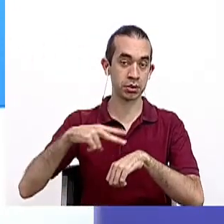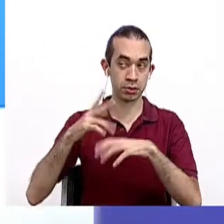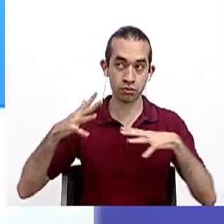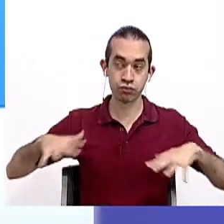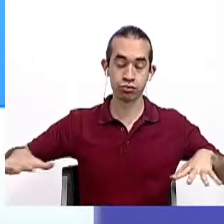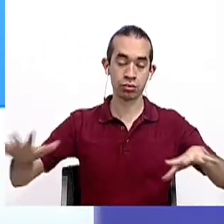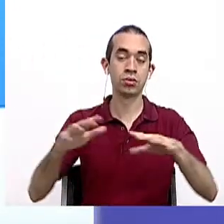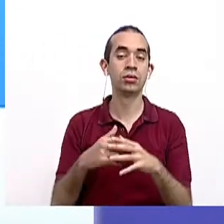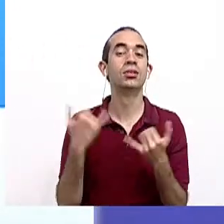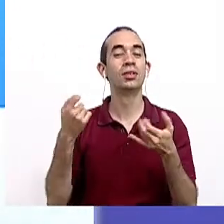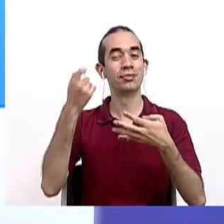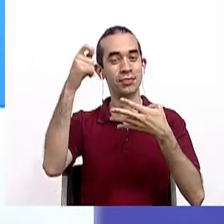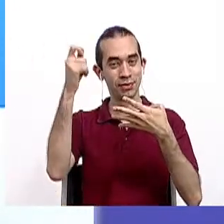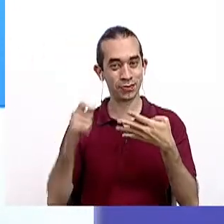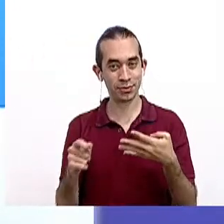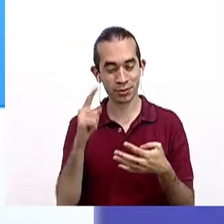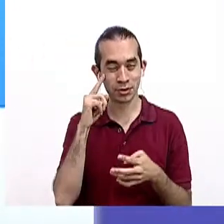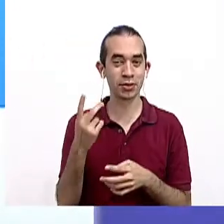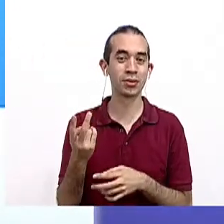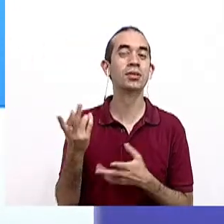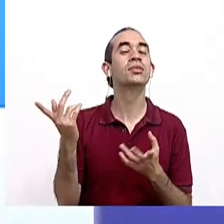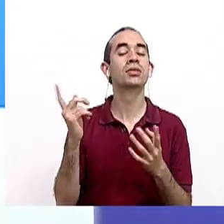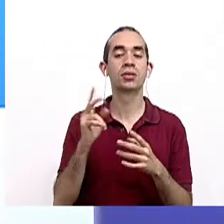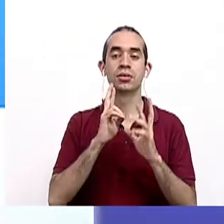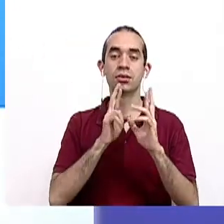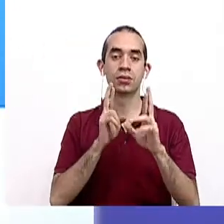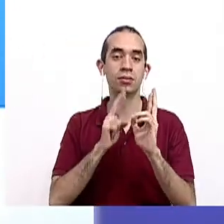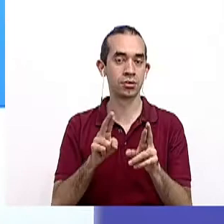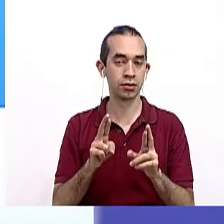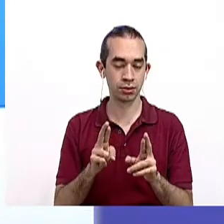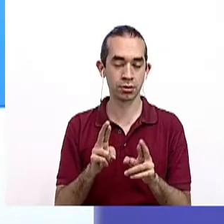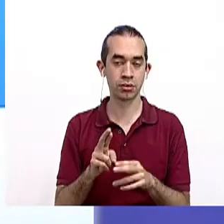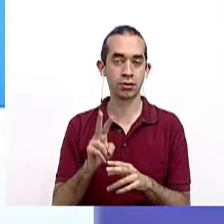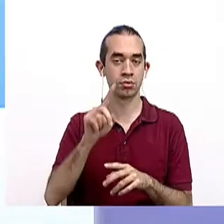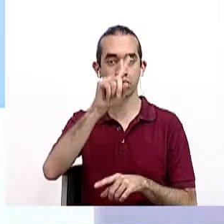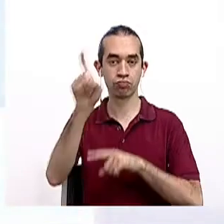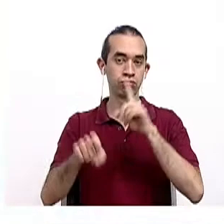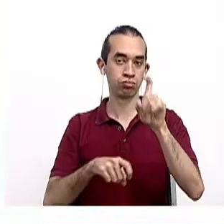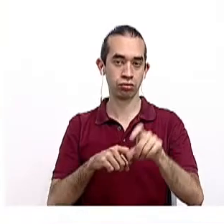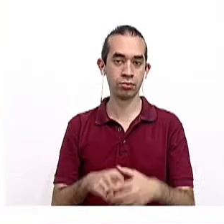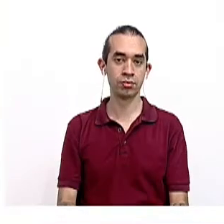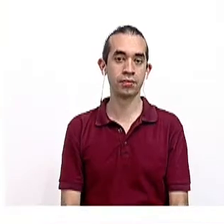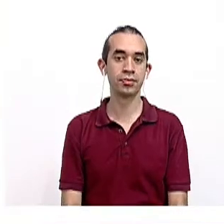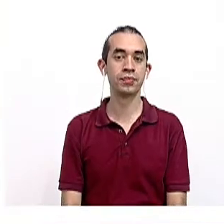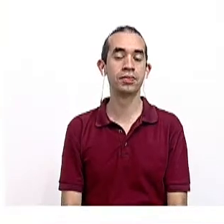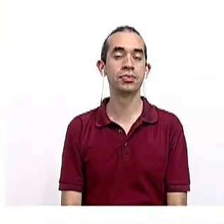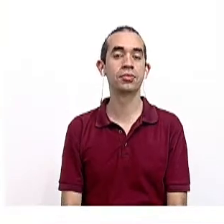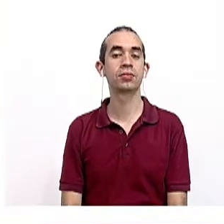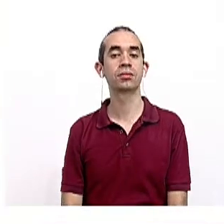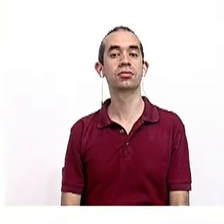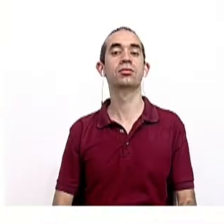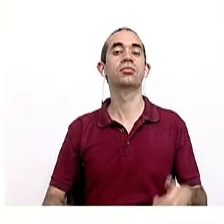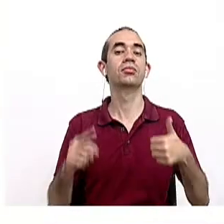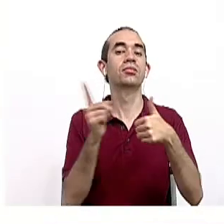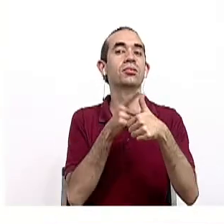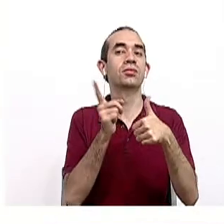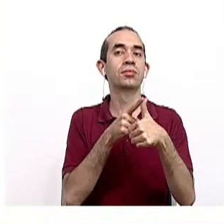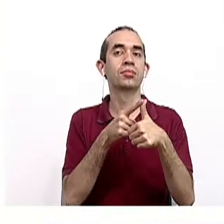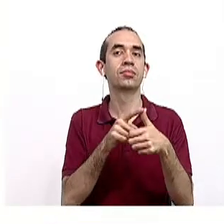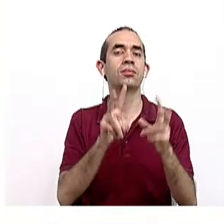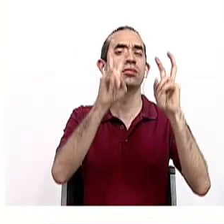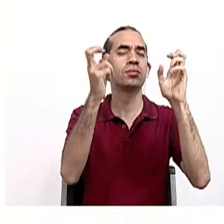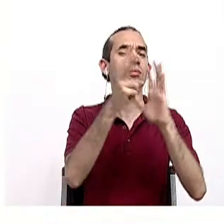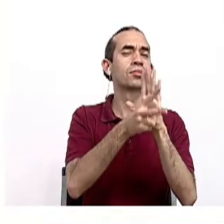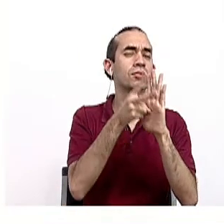the answers. Let's go back to the slide and let's see the answers for those two general questions. First question was, what is the video